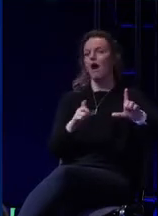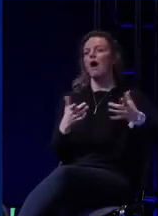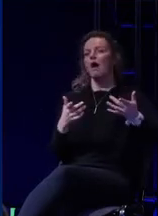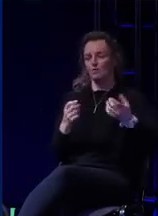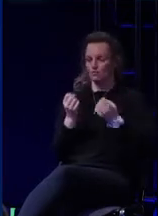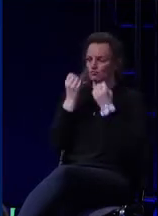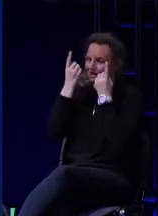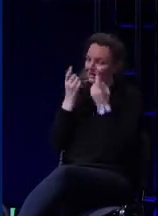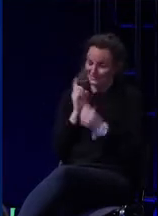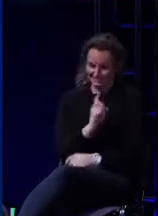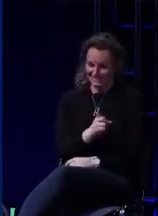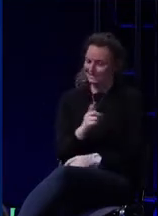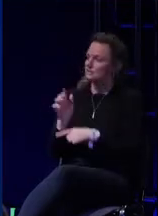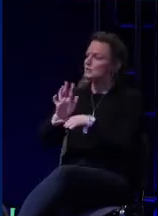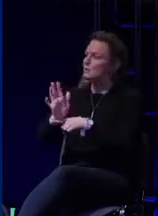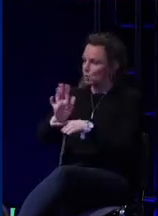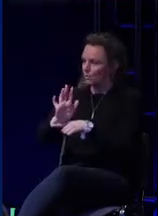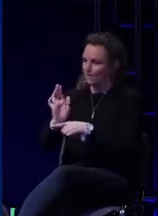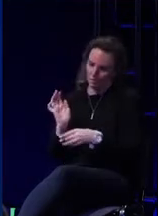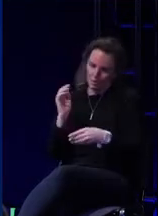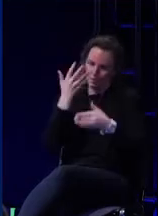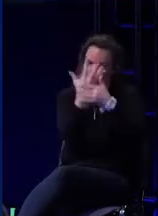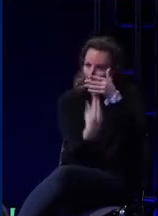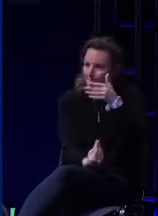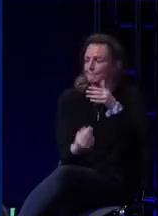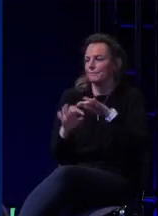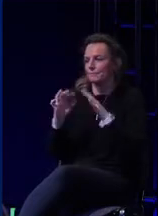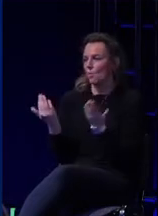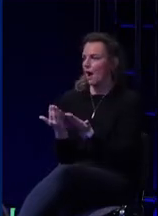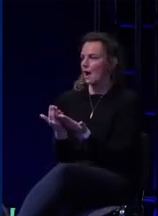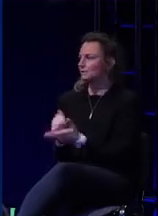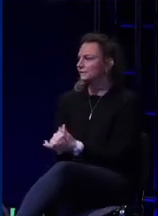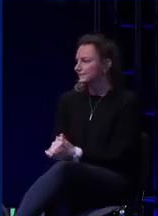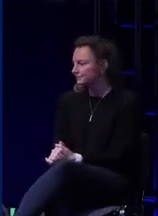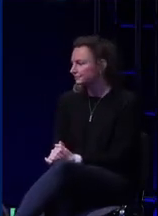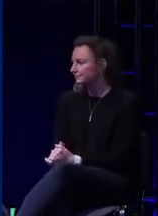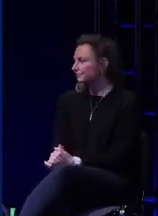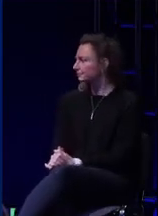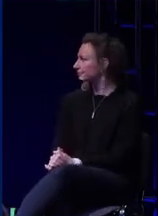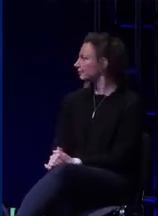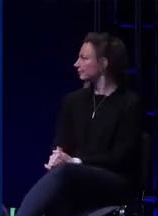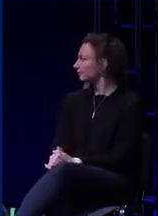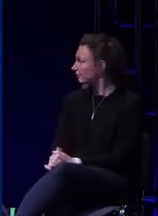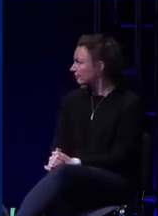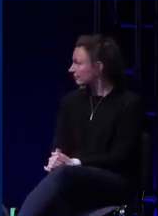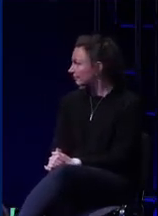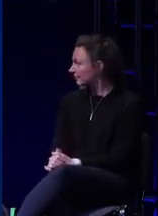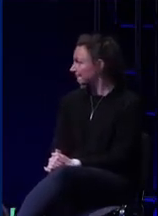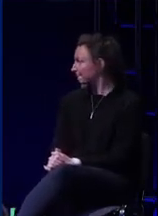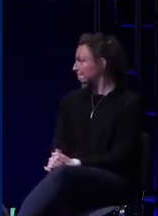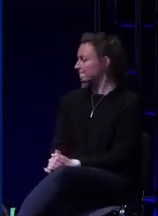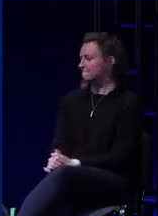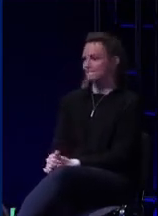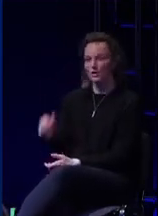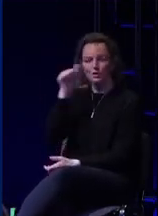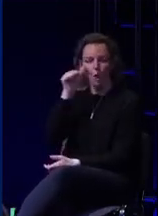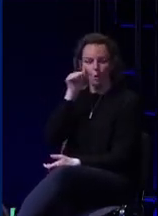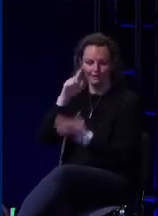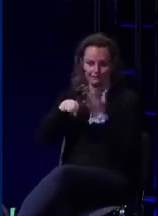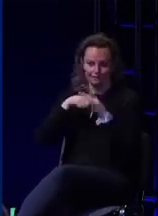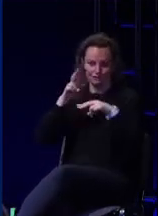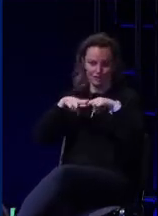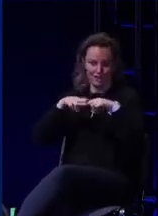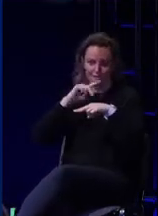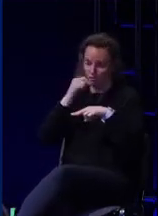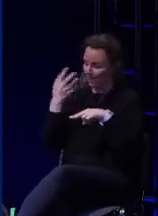it. We're doing it, we're in the world, knowing that, you know, I'm going to give Jeff his clean passes, and it